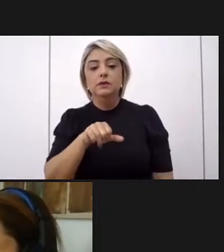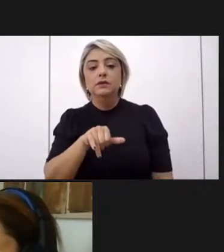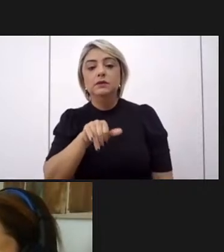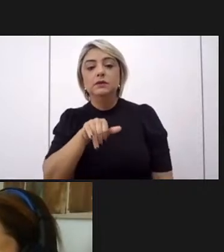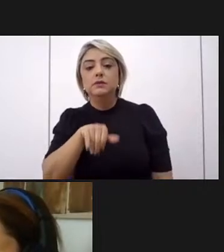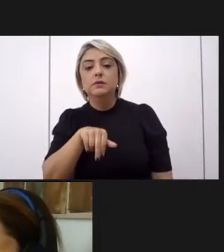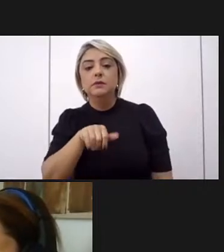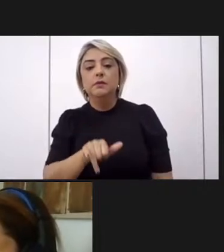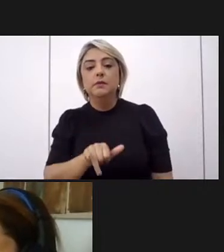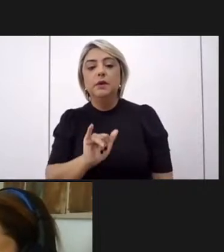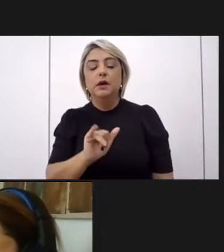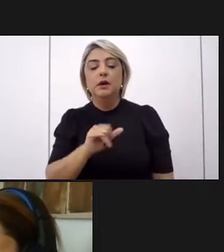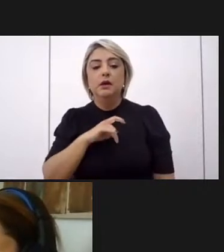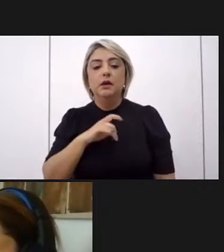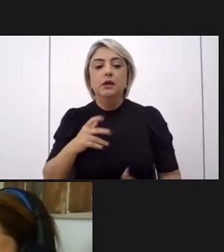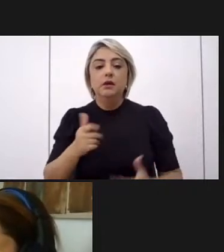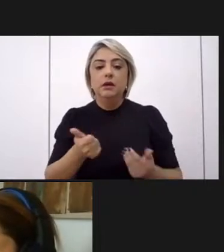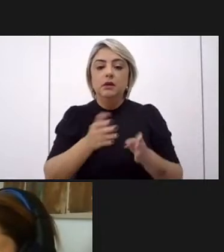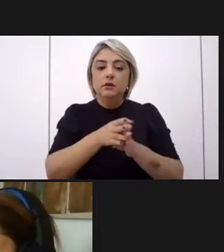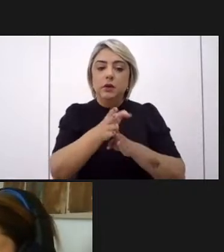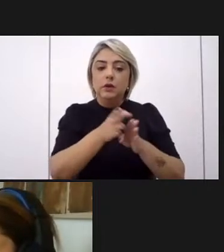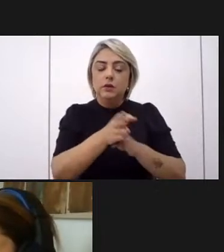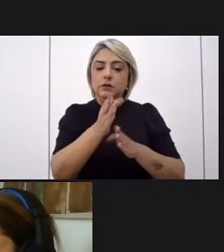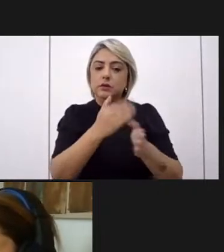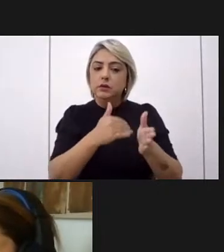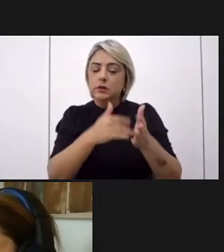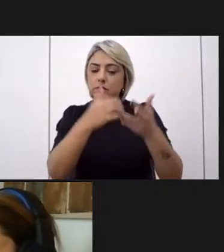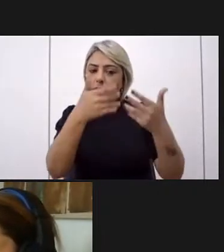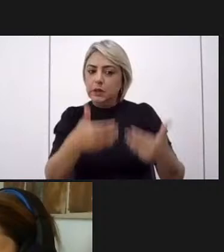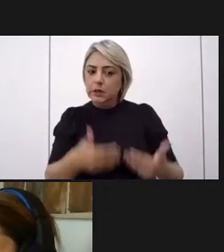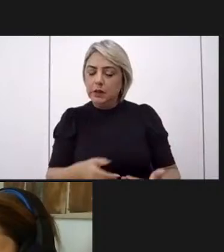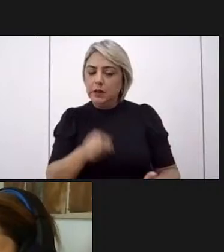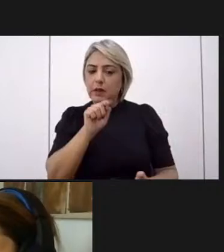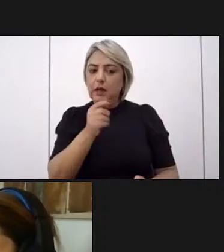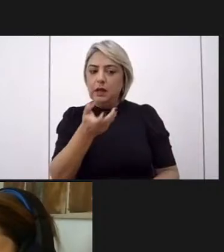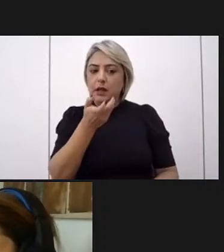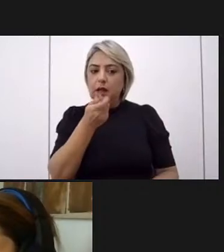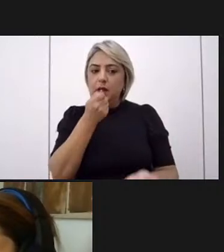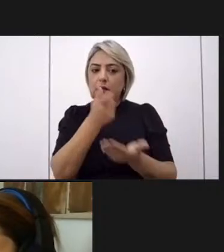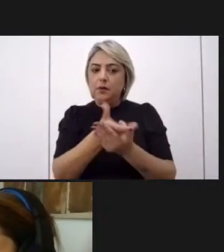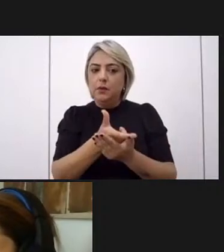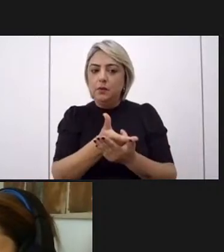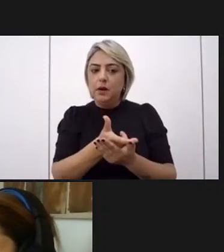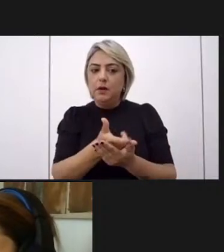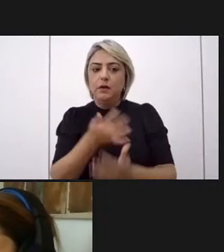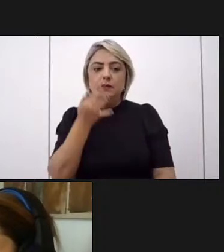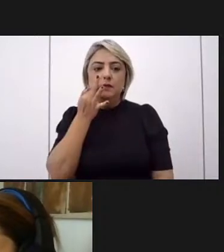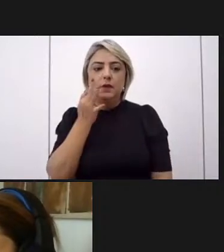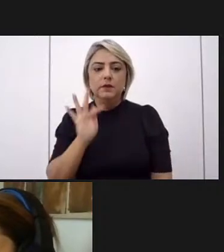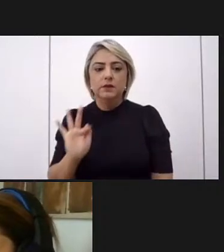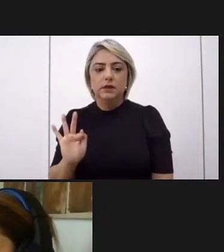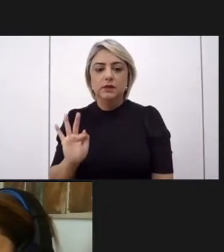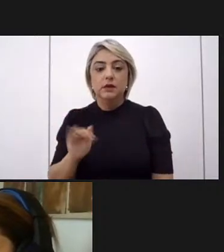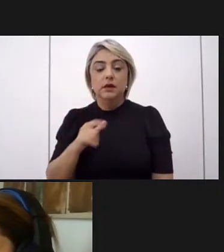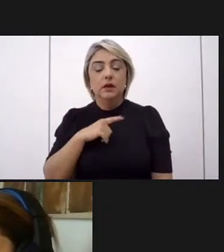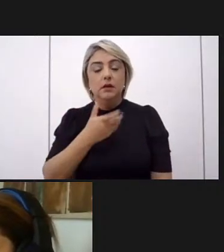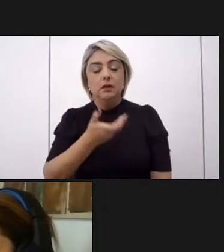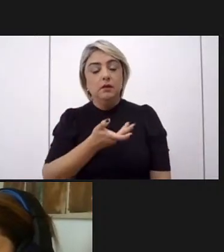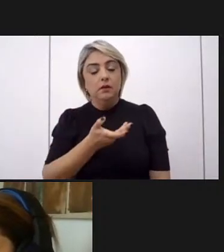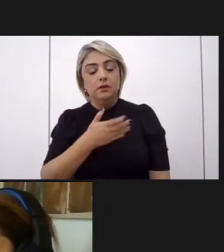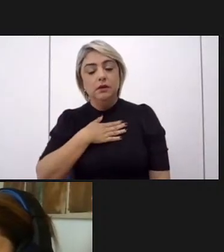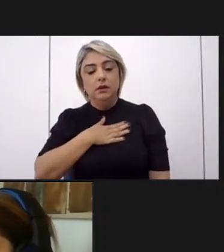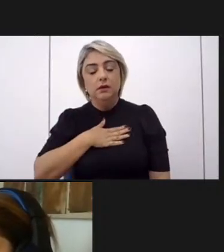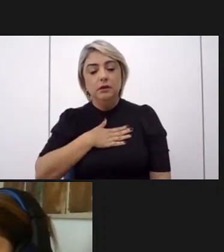want to buy the book in print. I'd like to stress 3